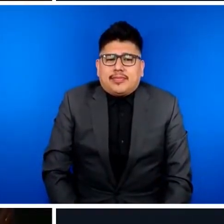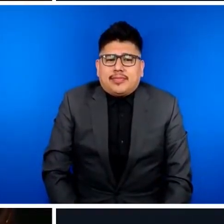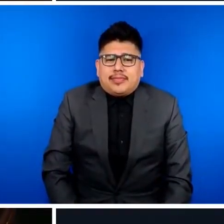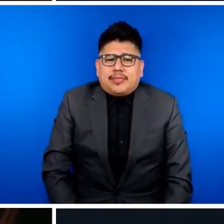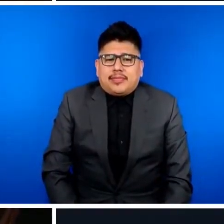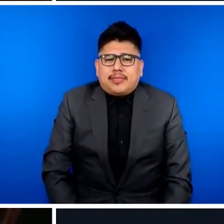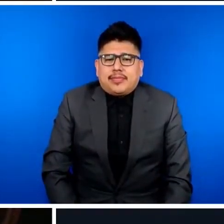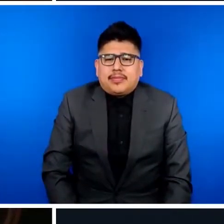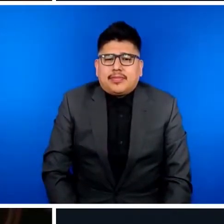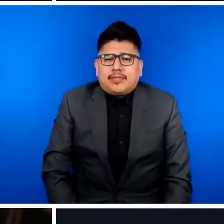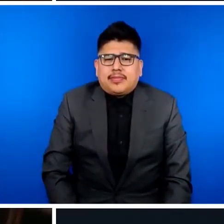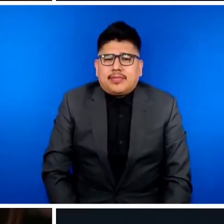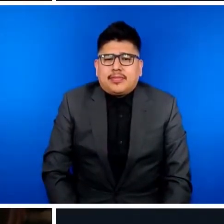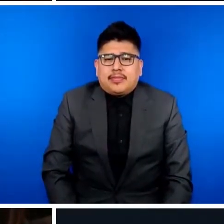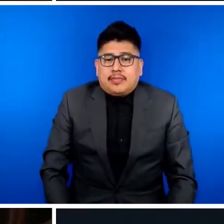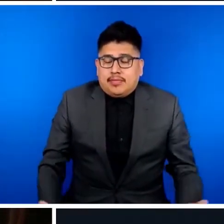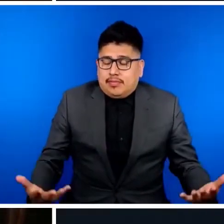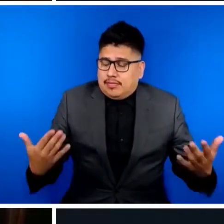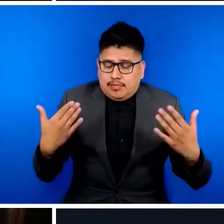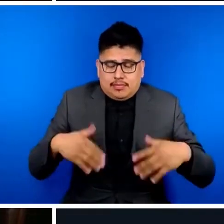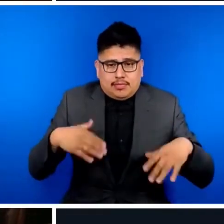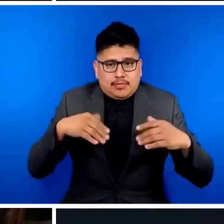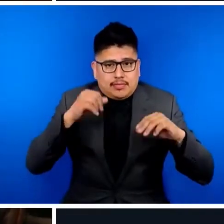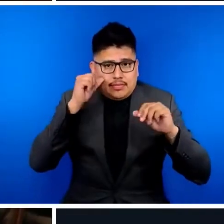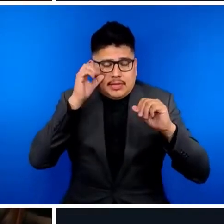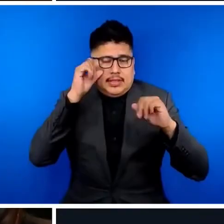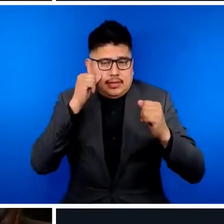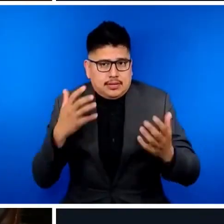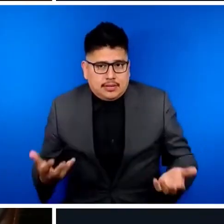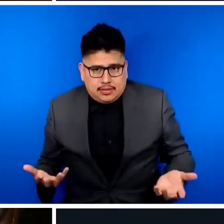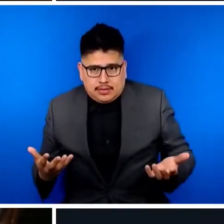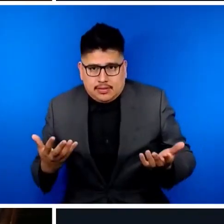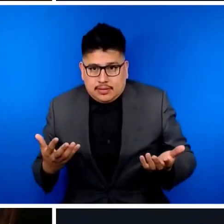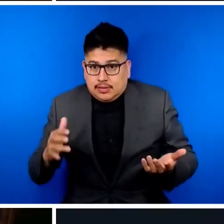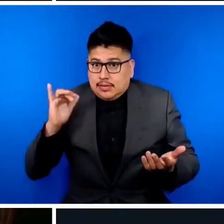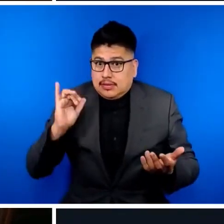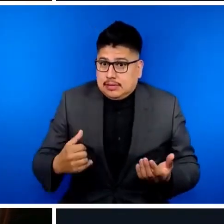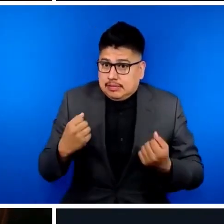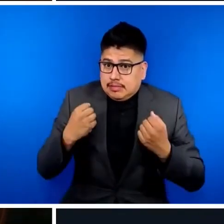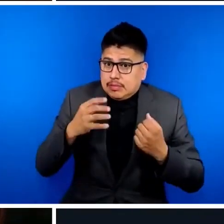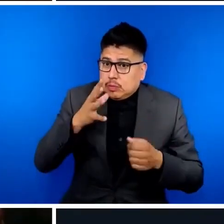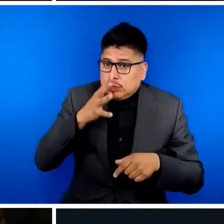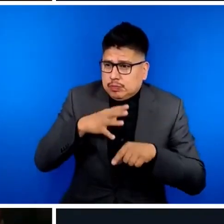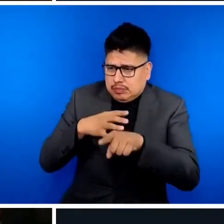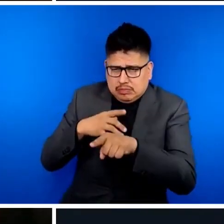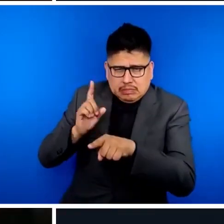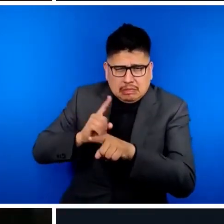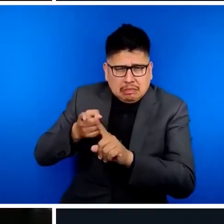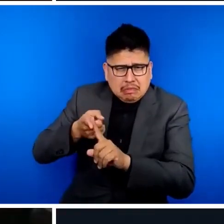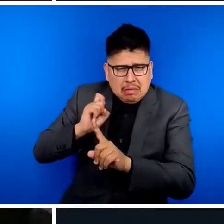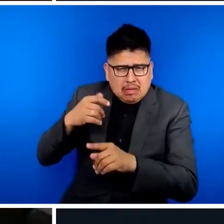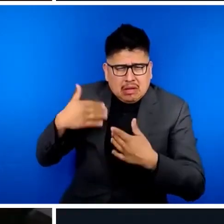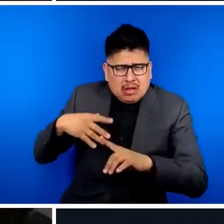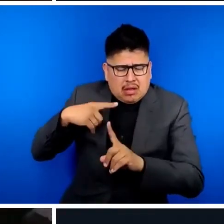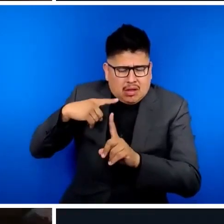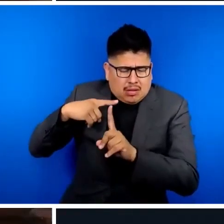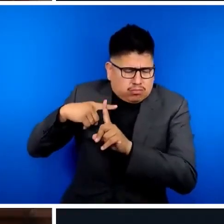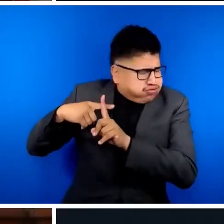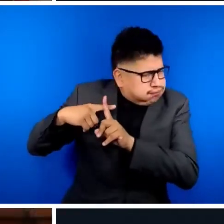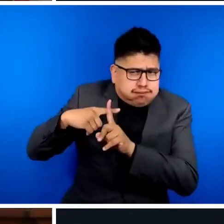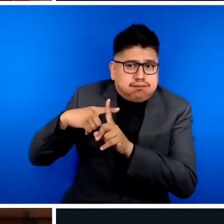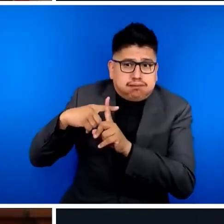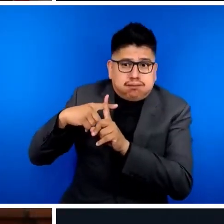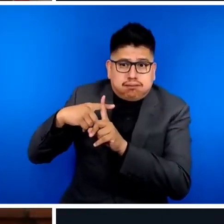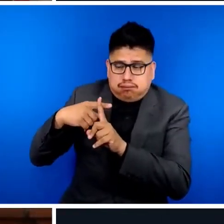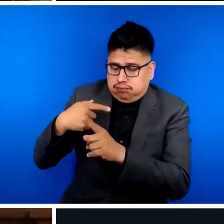Amazing, actually. I said, where does this woman come from? She's the most positive person I've ever met. With God's help,